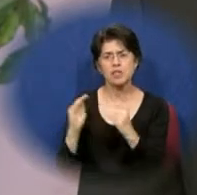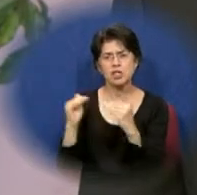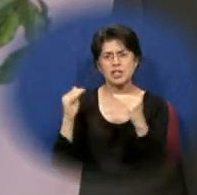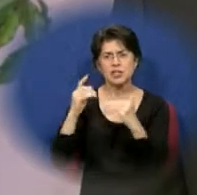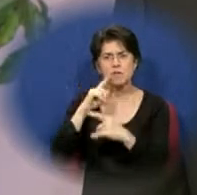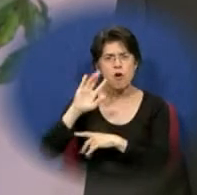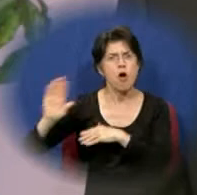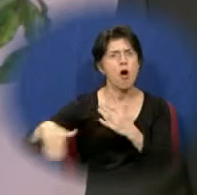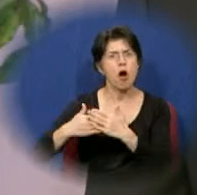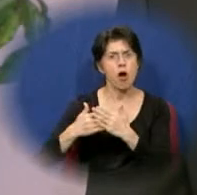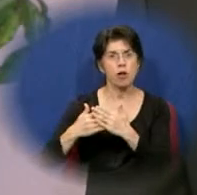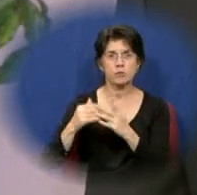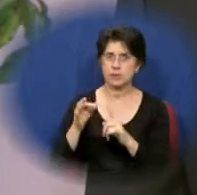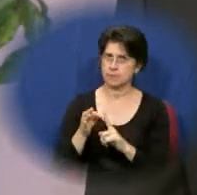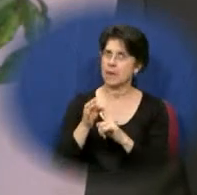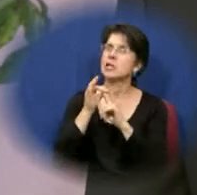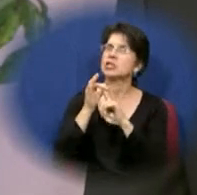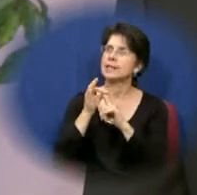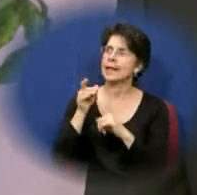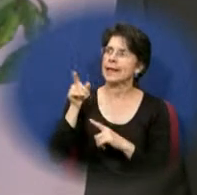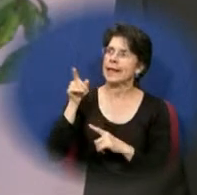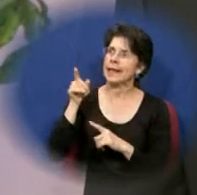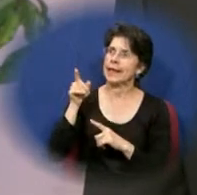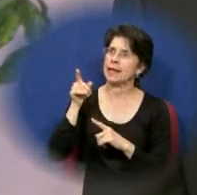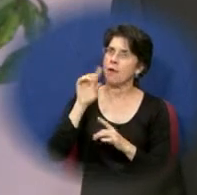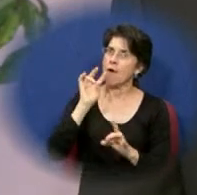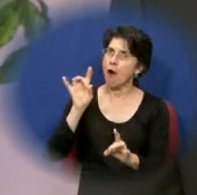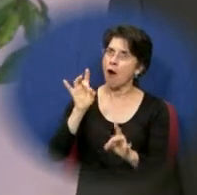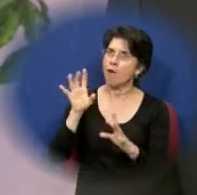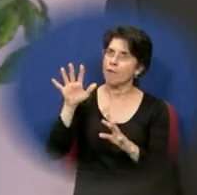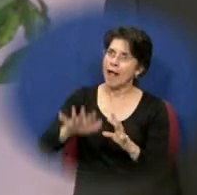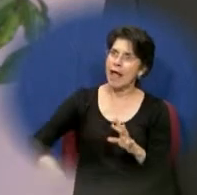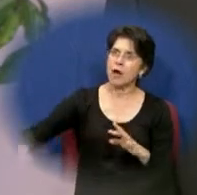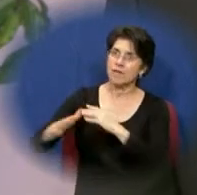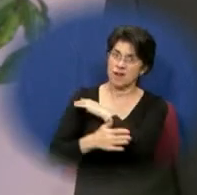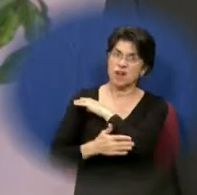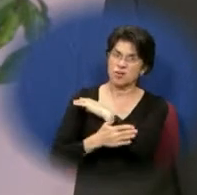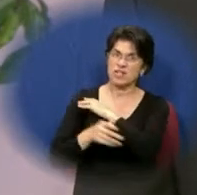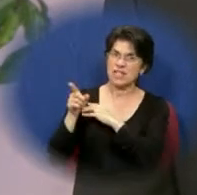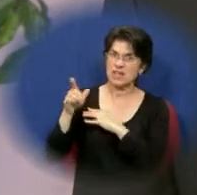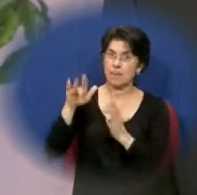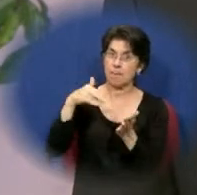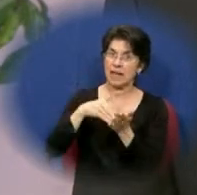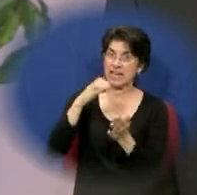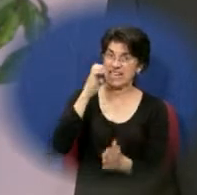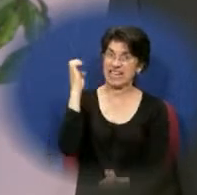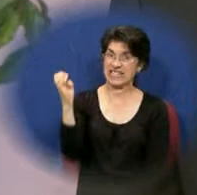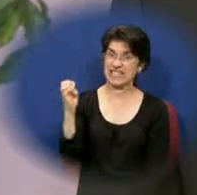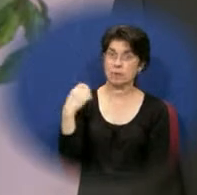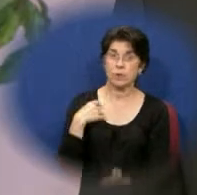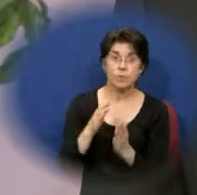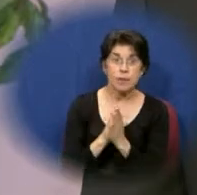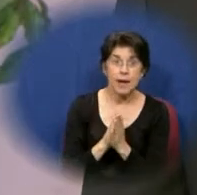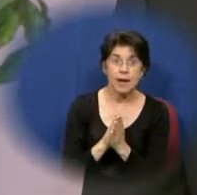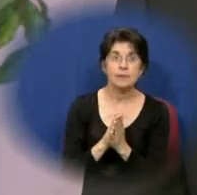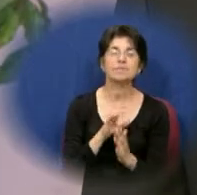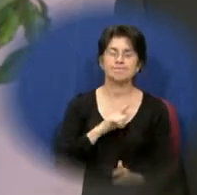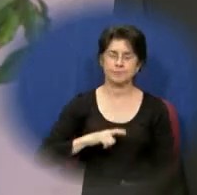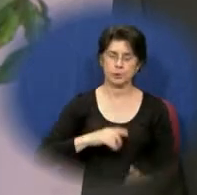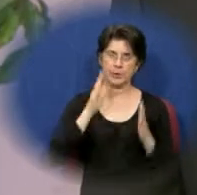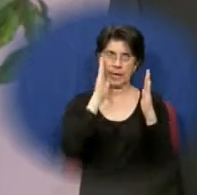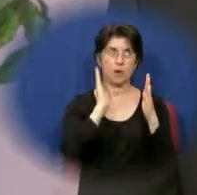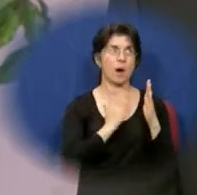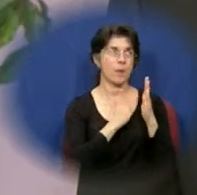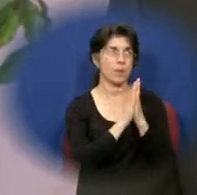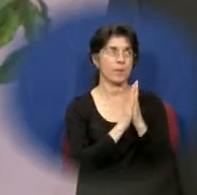all, especially in war-torn regions of the Middle East, we pray to the Lord. Lord, hear our prayer.